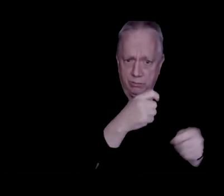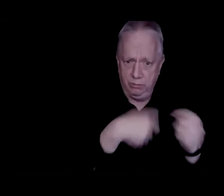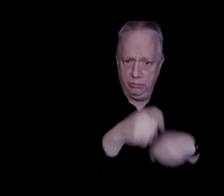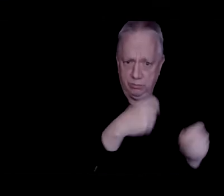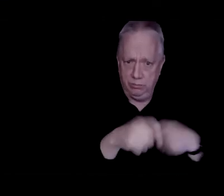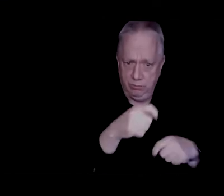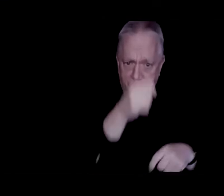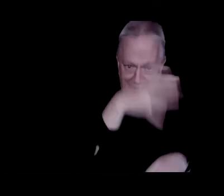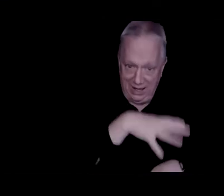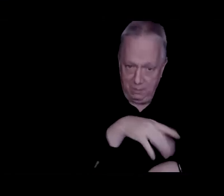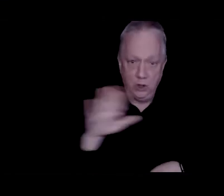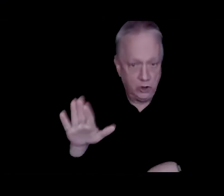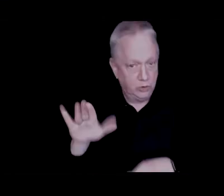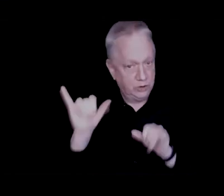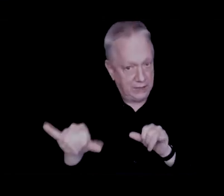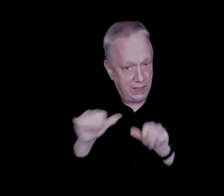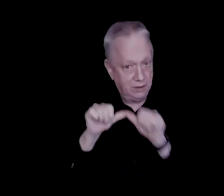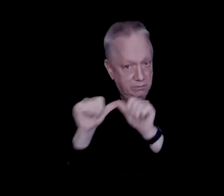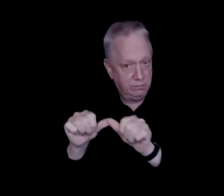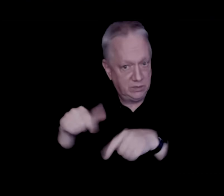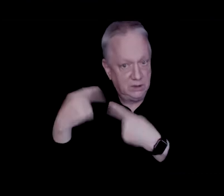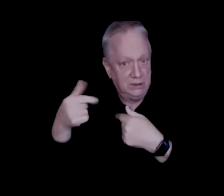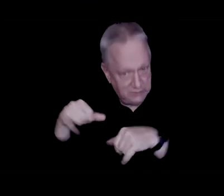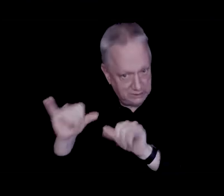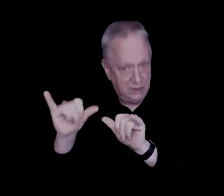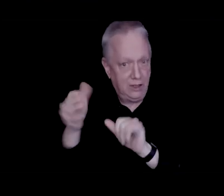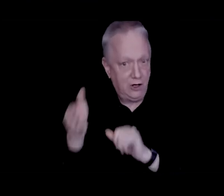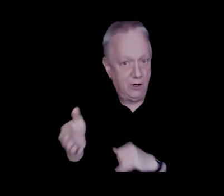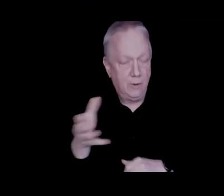changing, but her, she stayed, she's still there. And